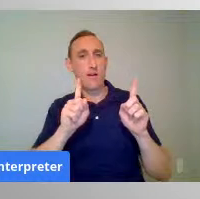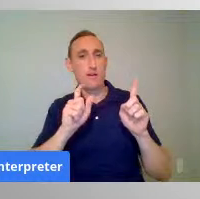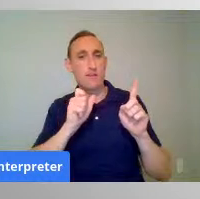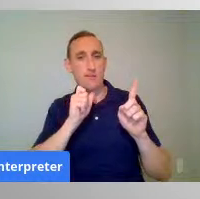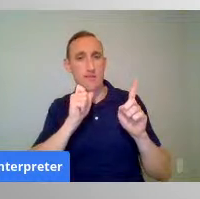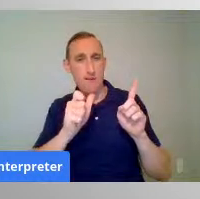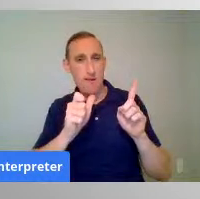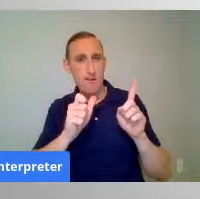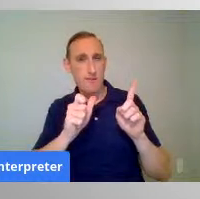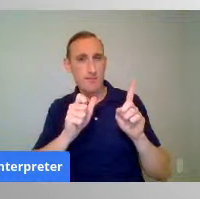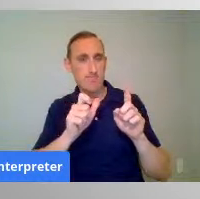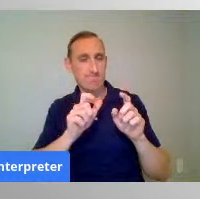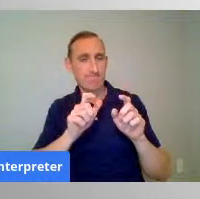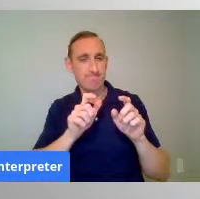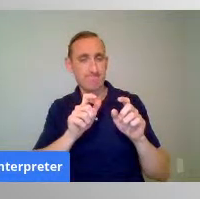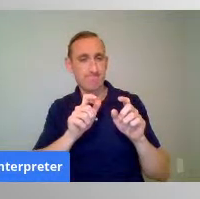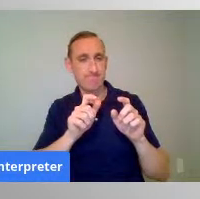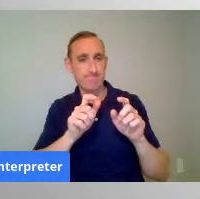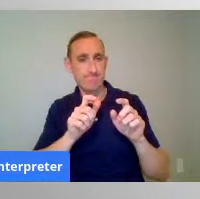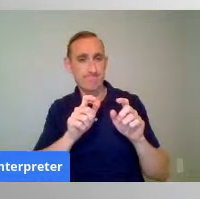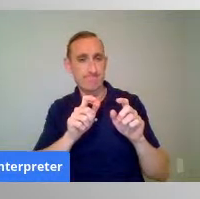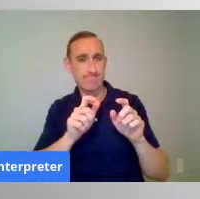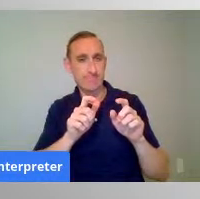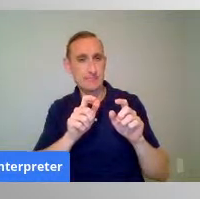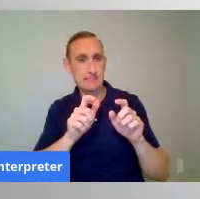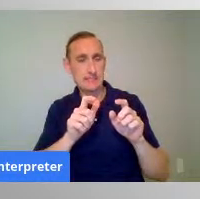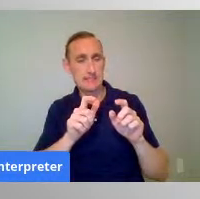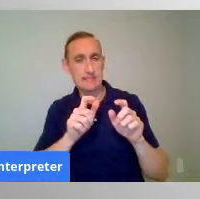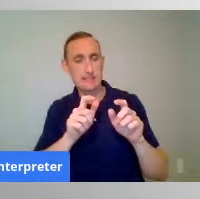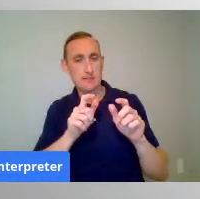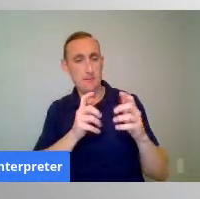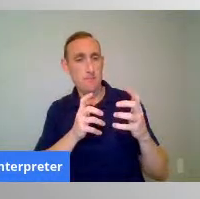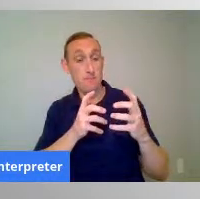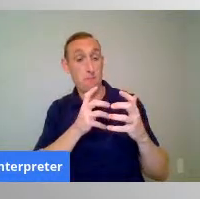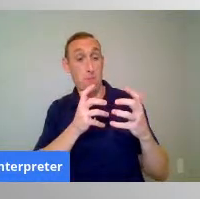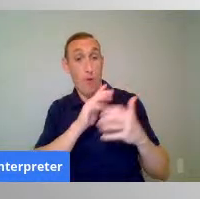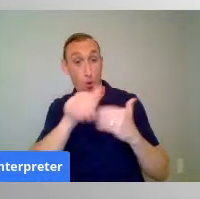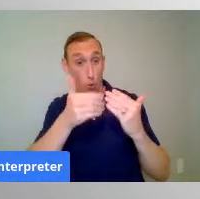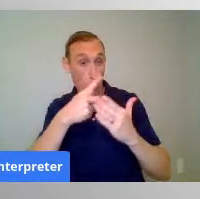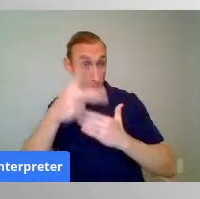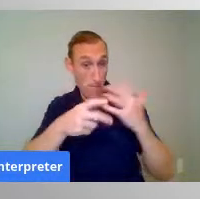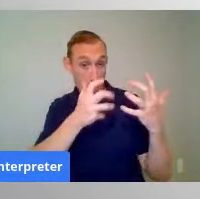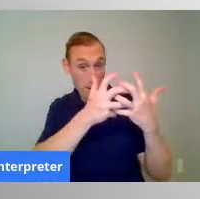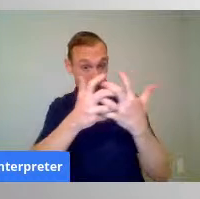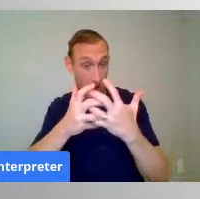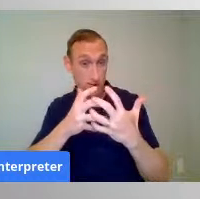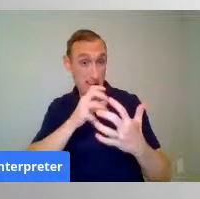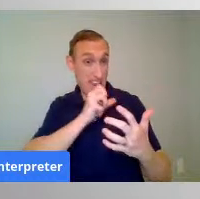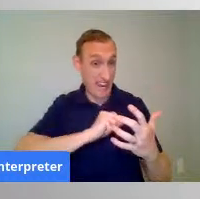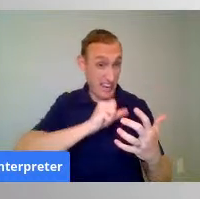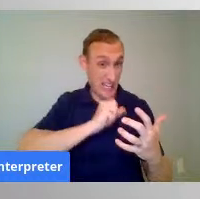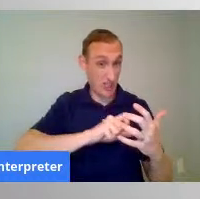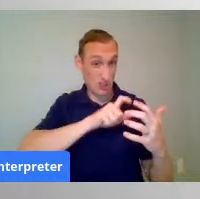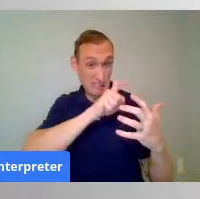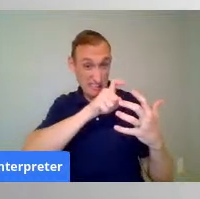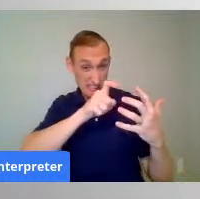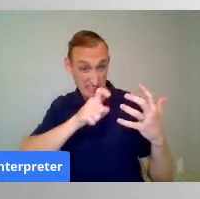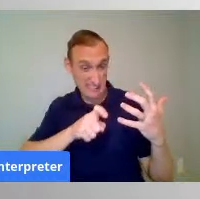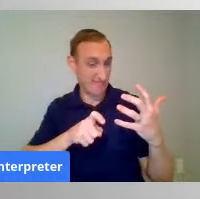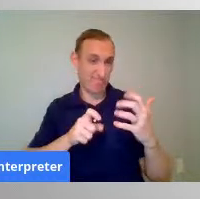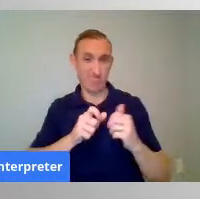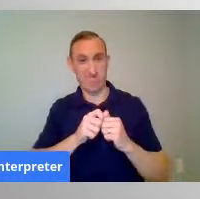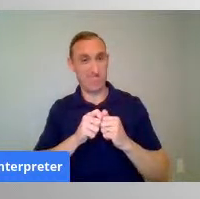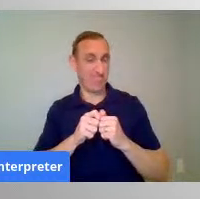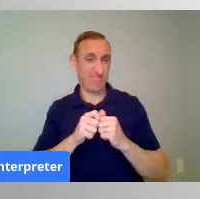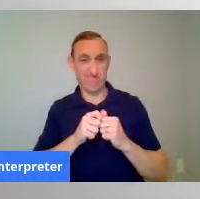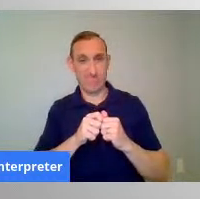navigating, having an understanding of what their actual needs are, and then using that understanding to build the services